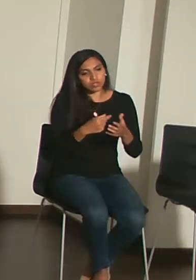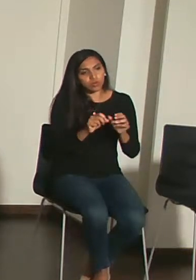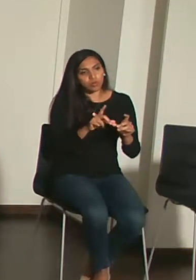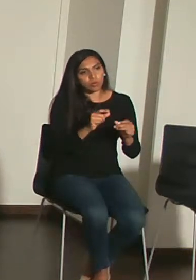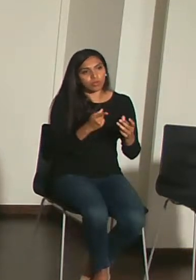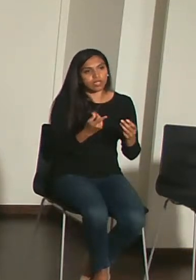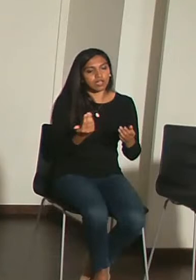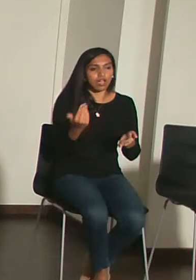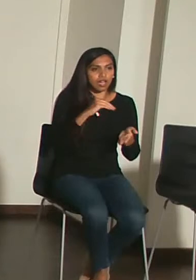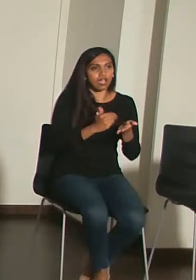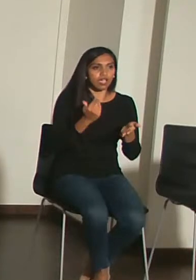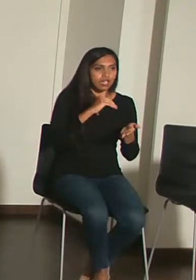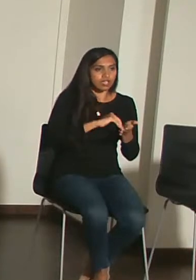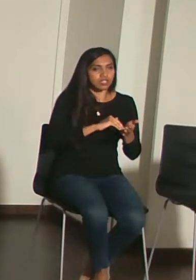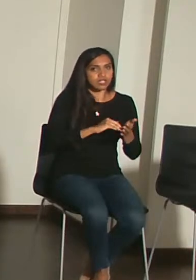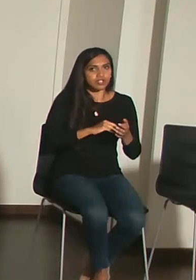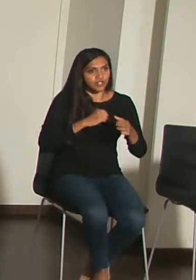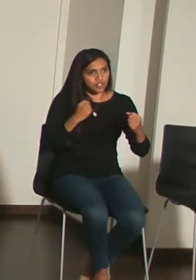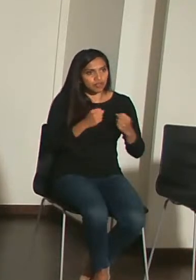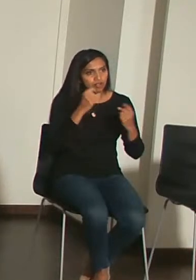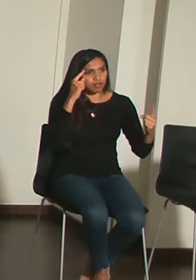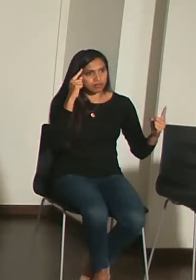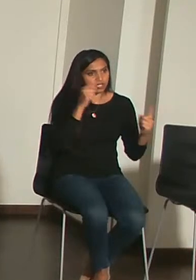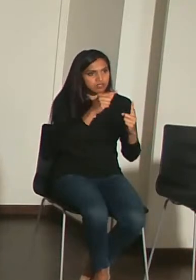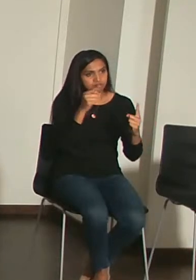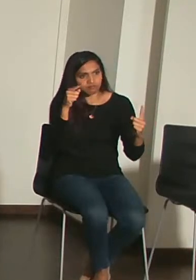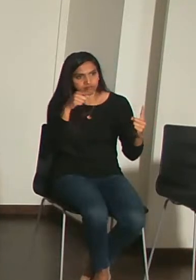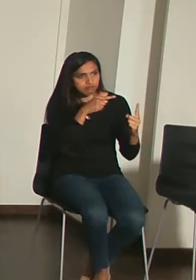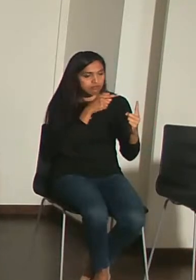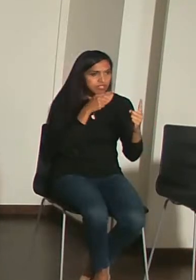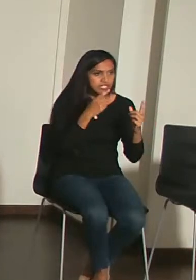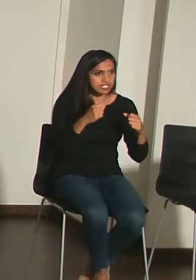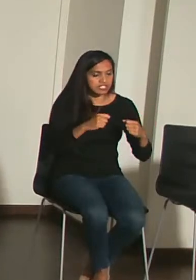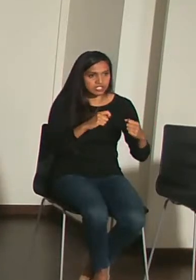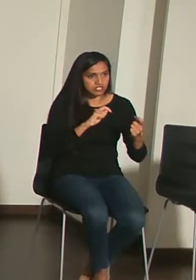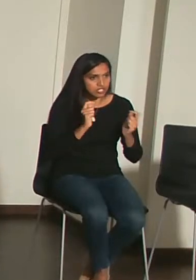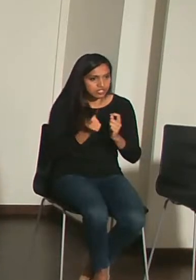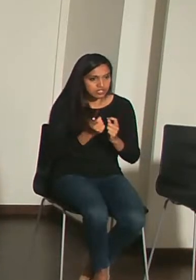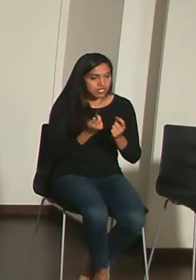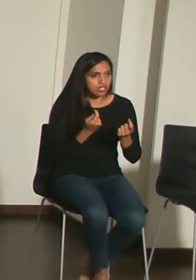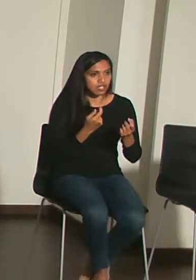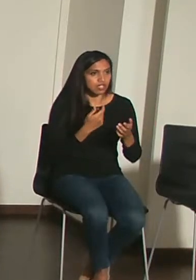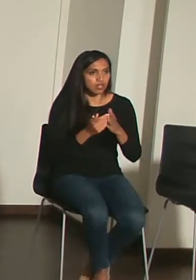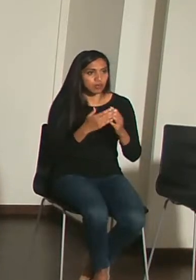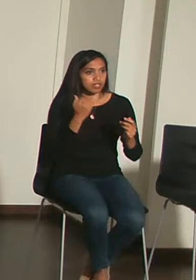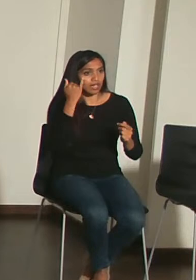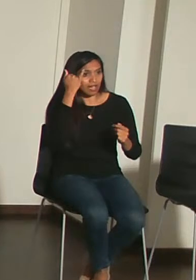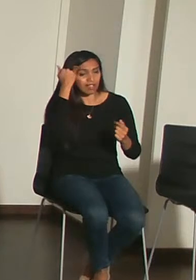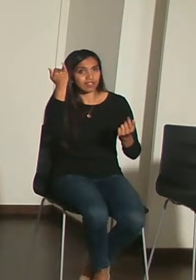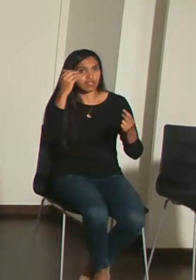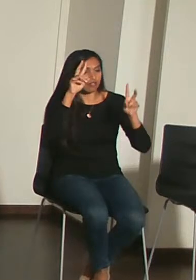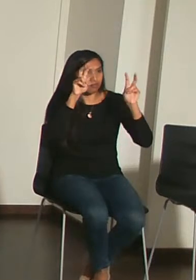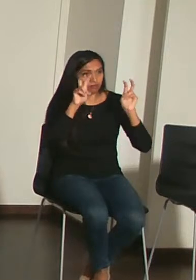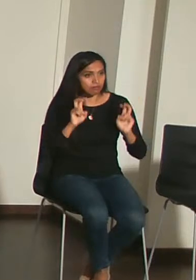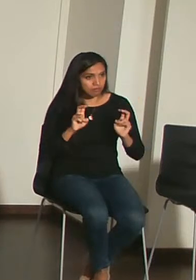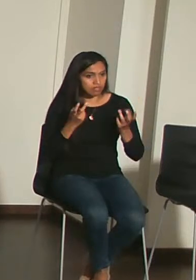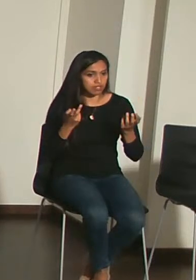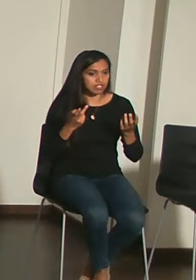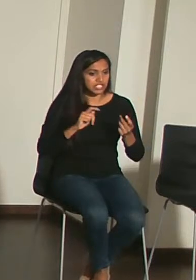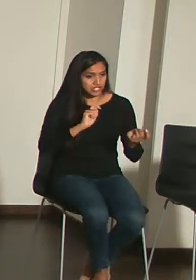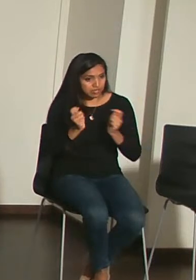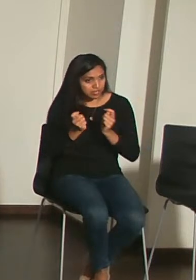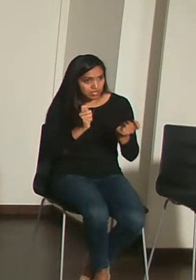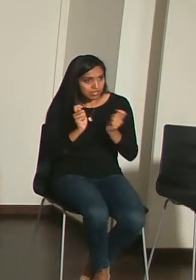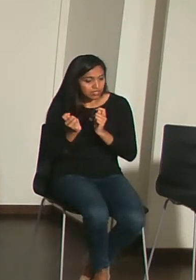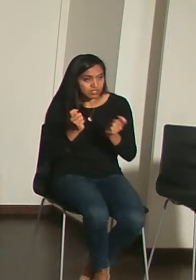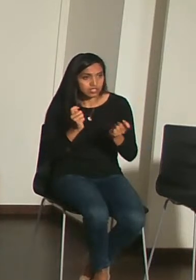back to it. So maybe that could be an attempt at negotiating this whole idea of objects within the feminist